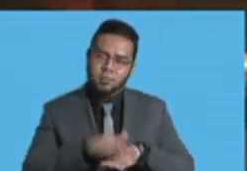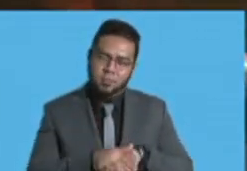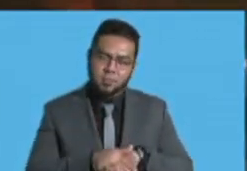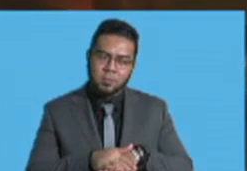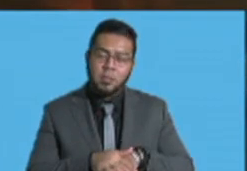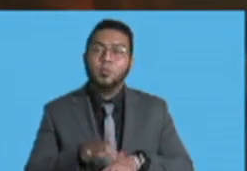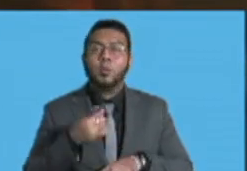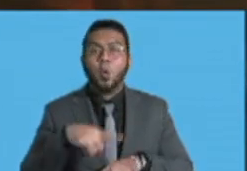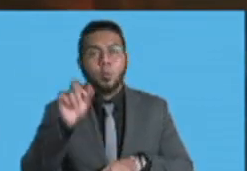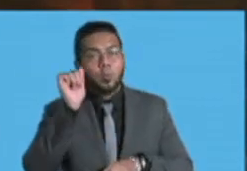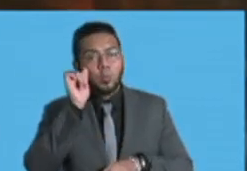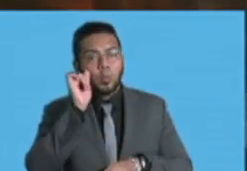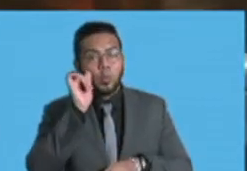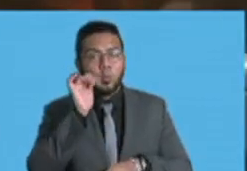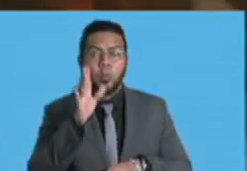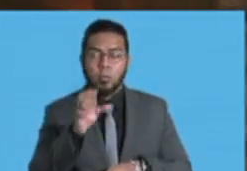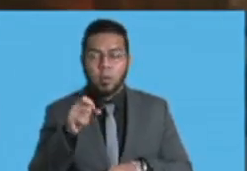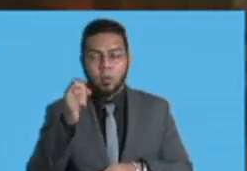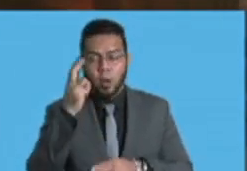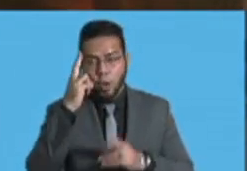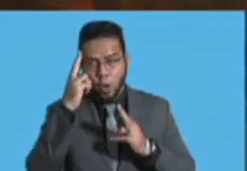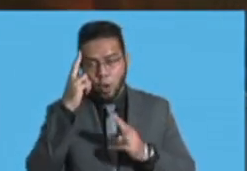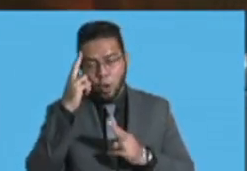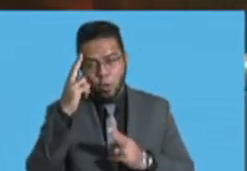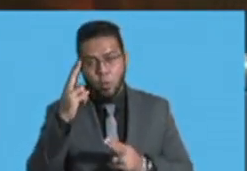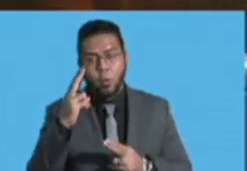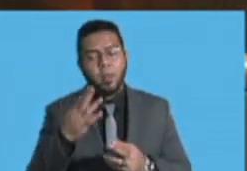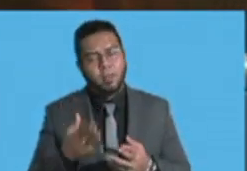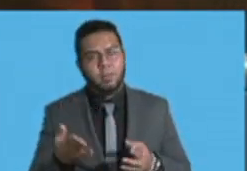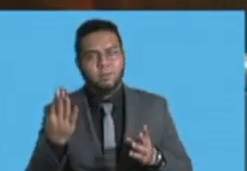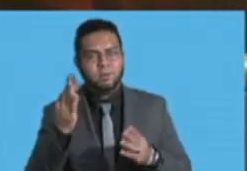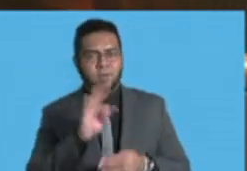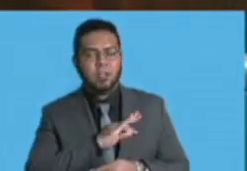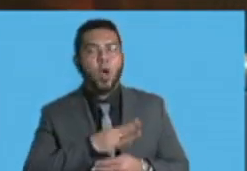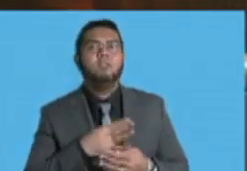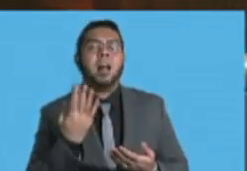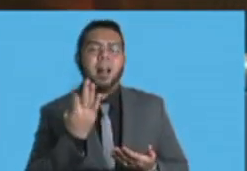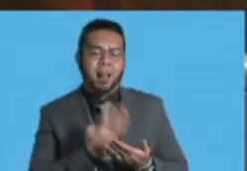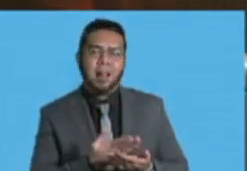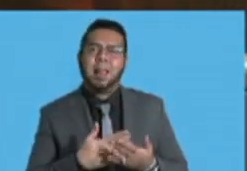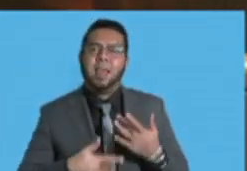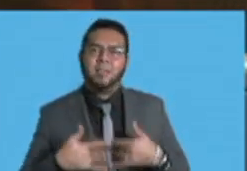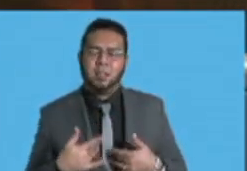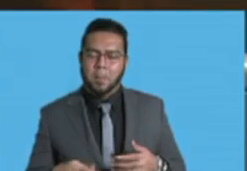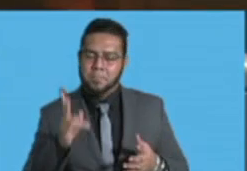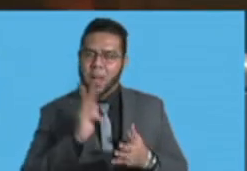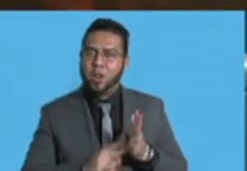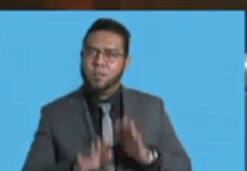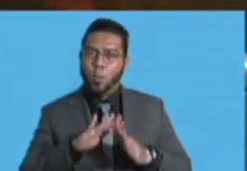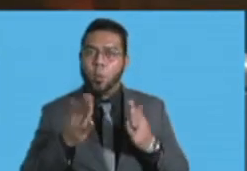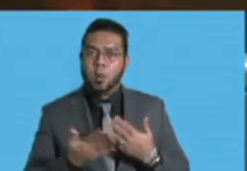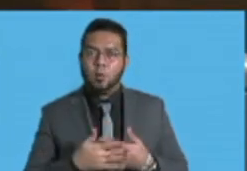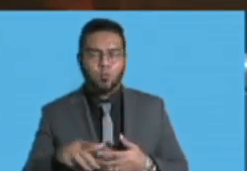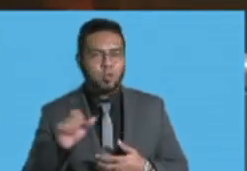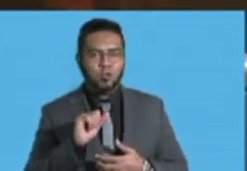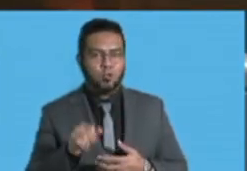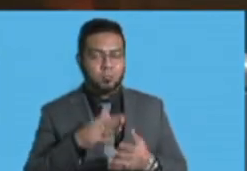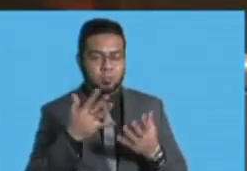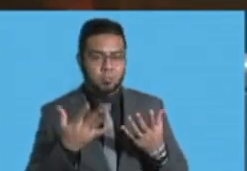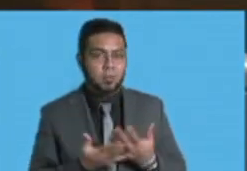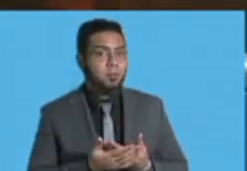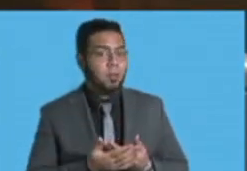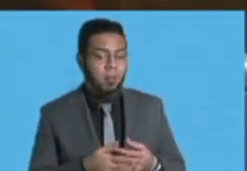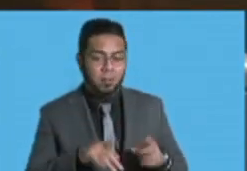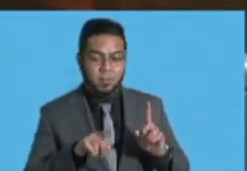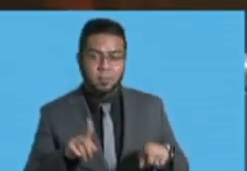As we all know, natural climate events are a fact of life in this part of the world, and we should facilitate the alleviation of the